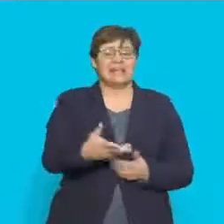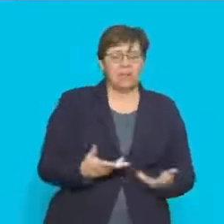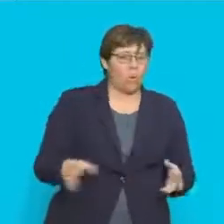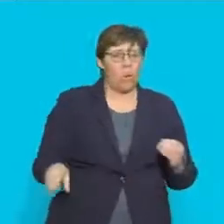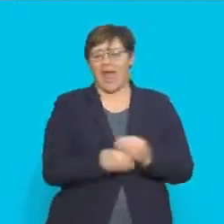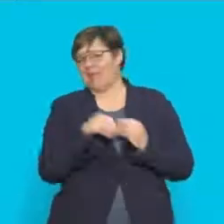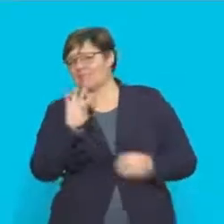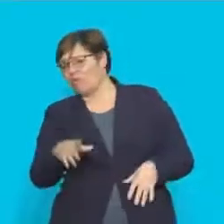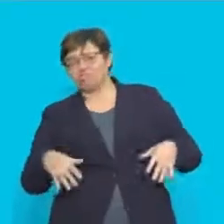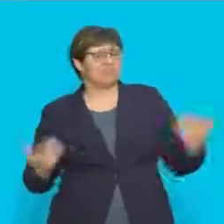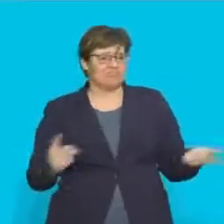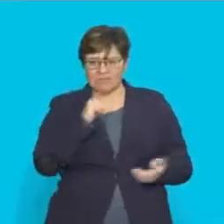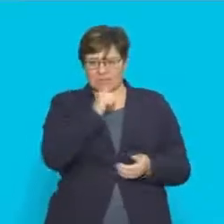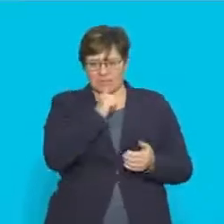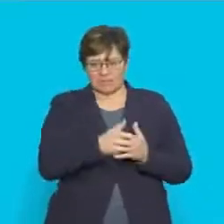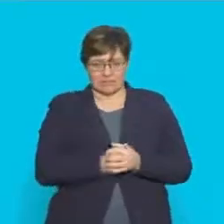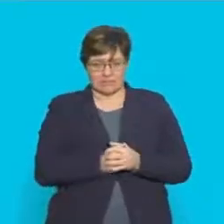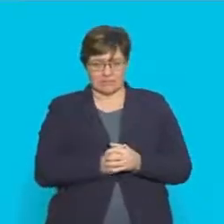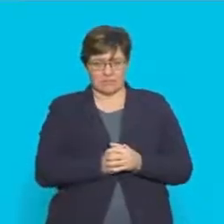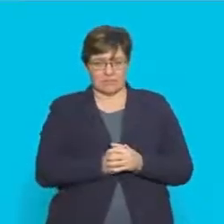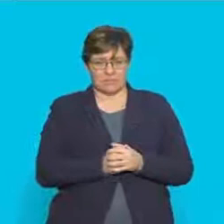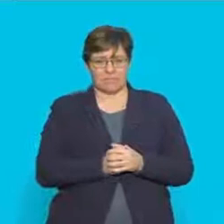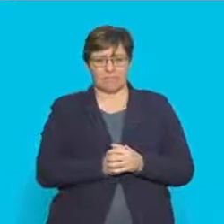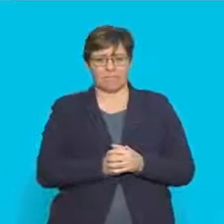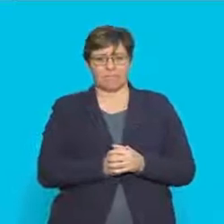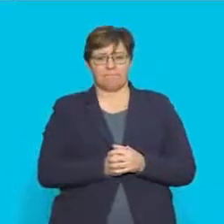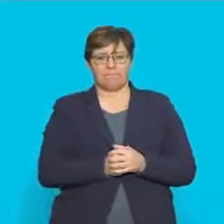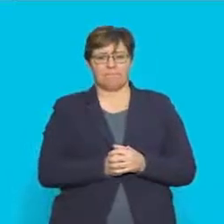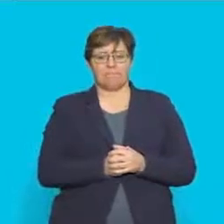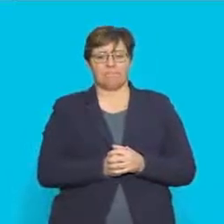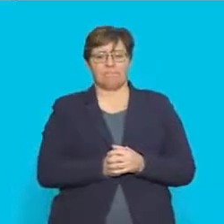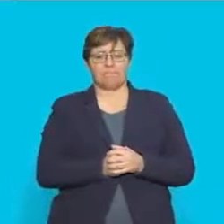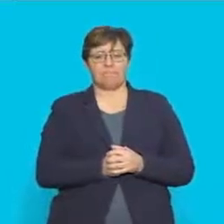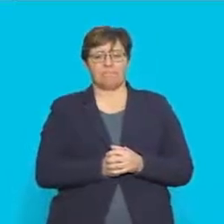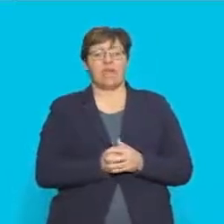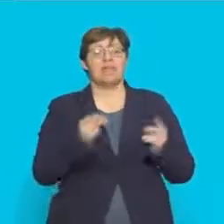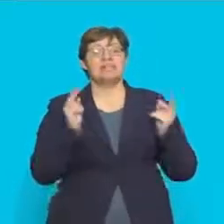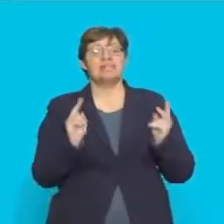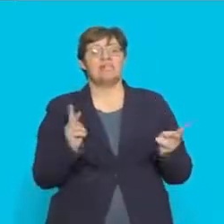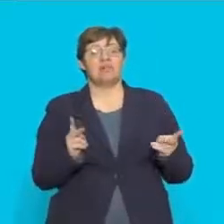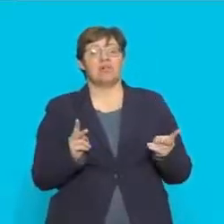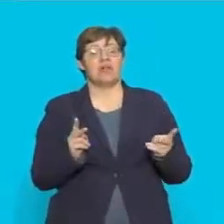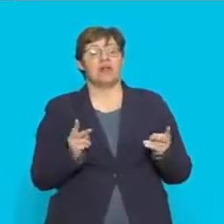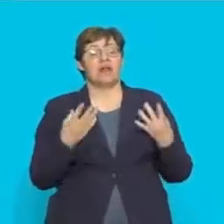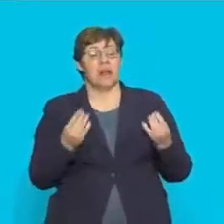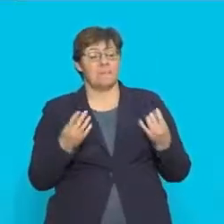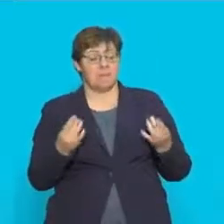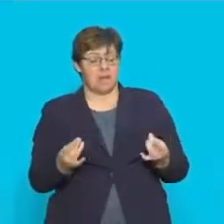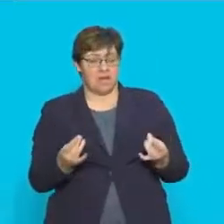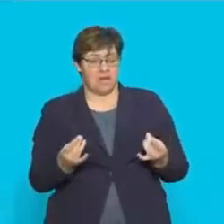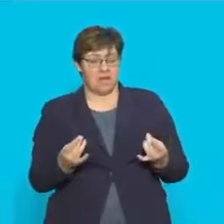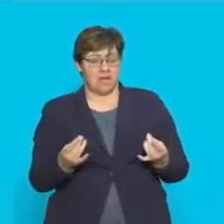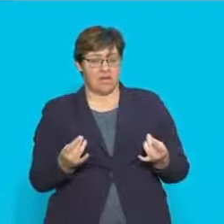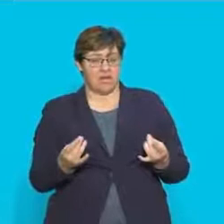then at all times it will give you something. Now, the symbol for natural numbers is normally